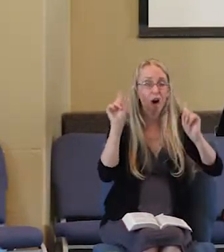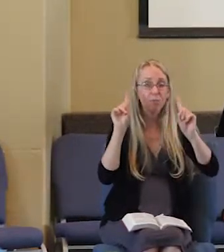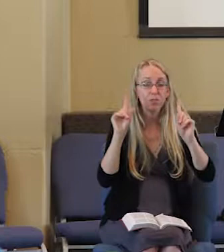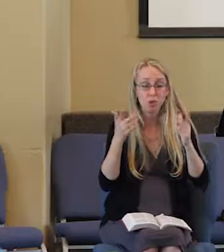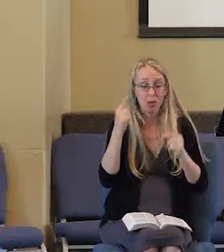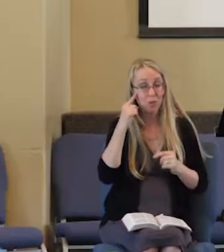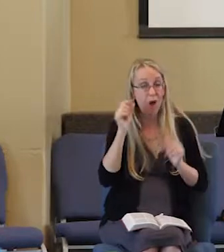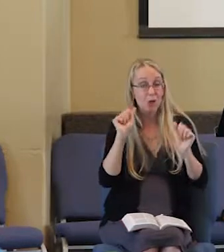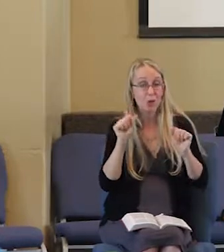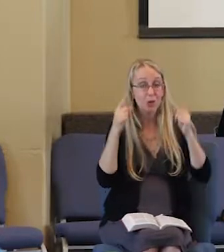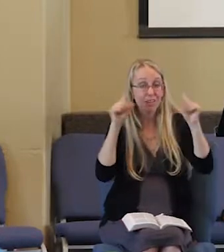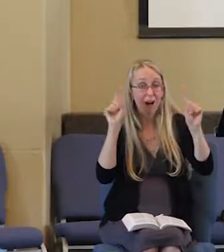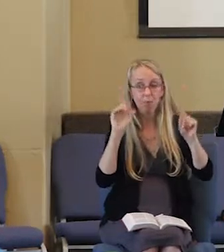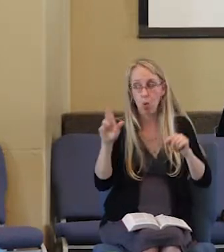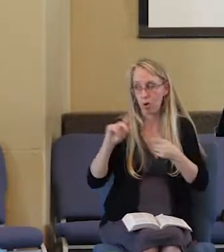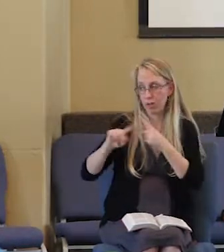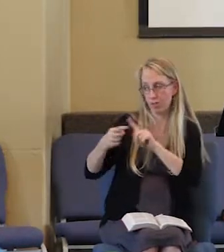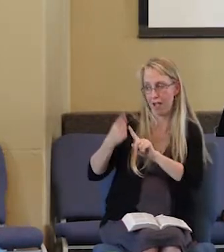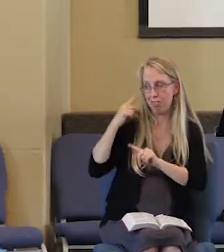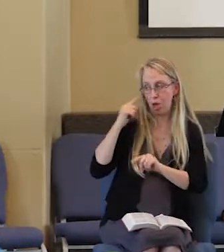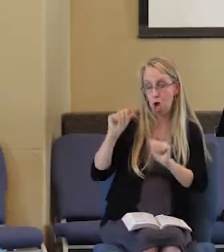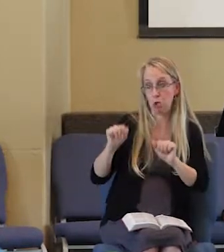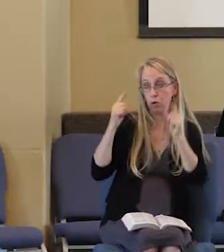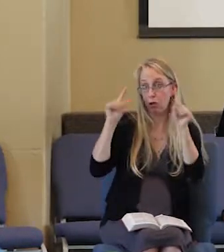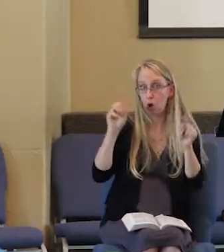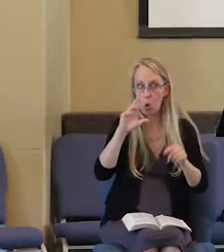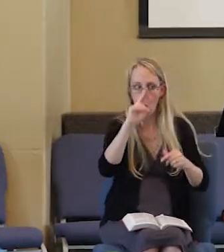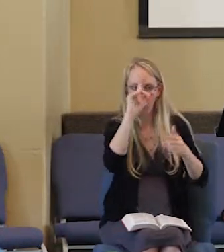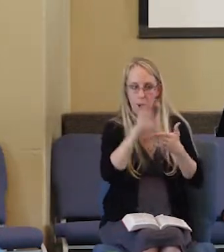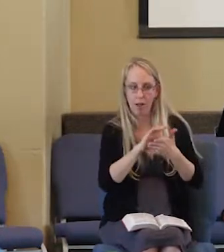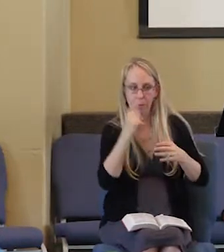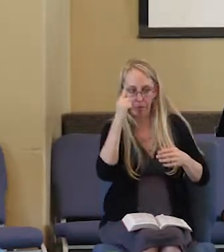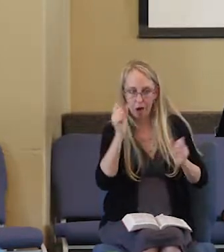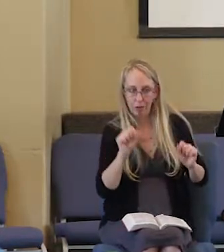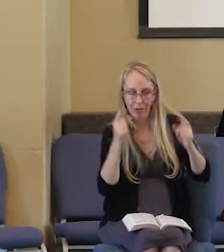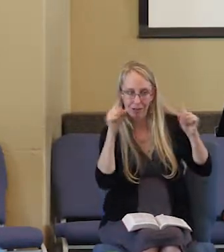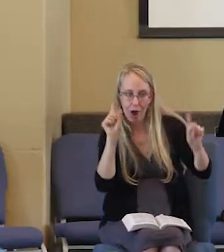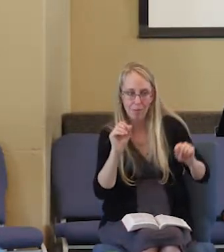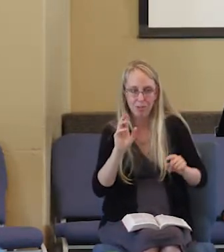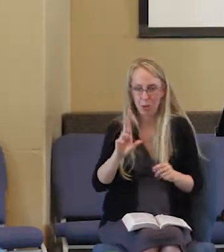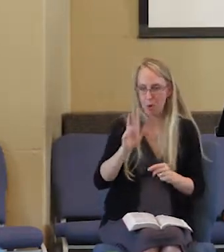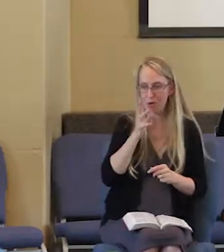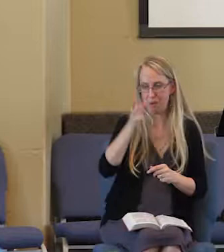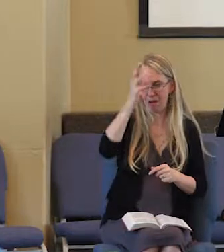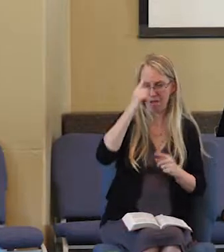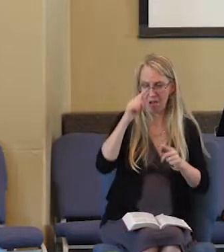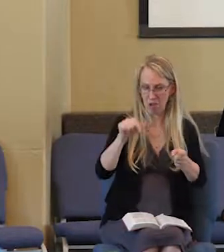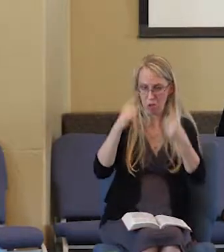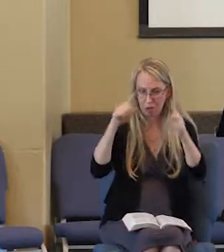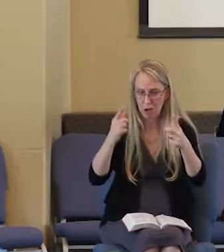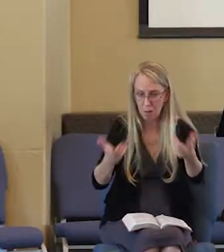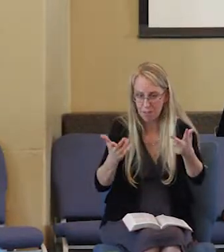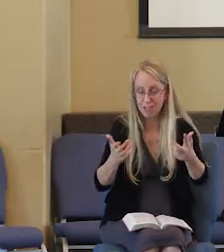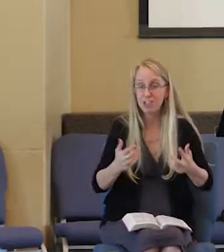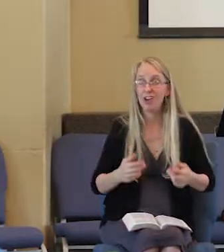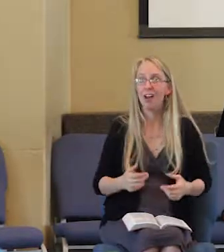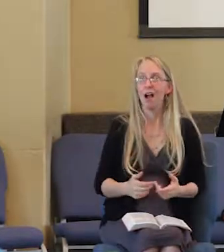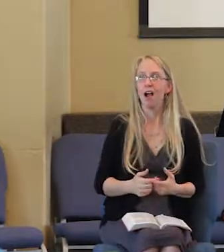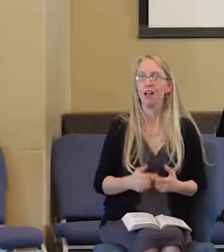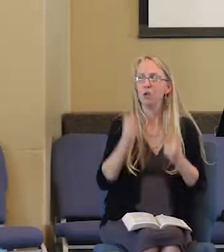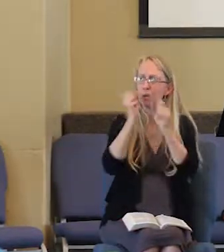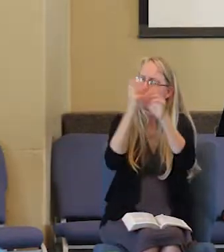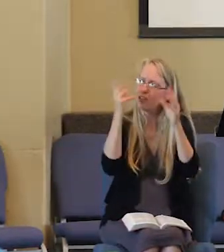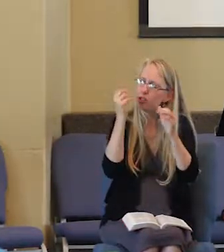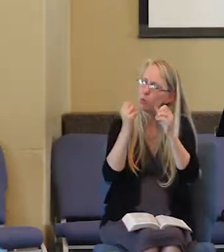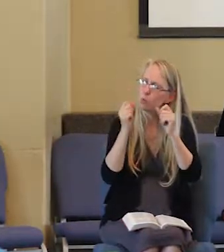you thought you could accomplish, or what your friends thought you could accomplish, or your spouse thought you could accomplish, or your parents thought you could accomplish. Could you